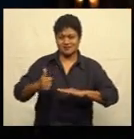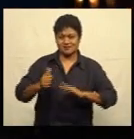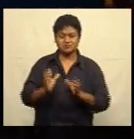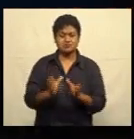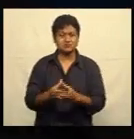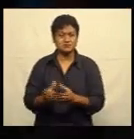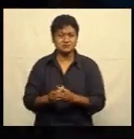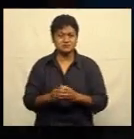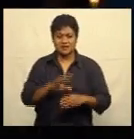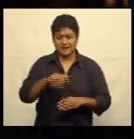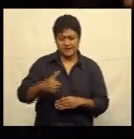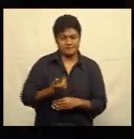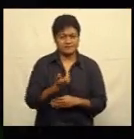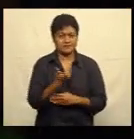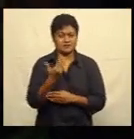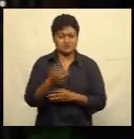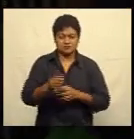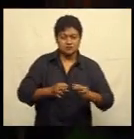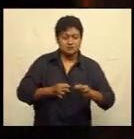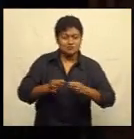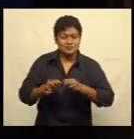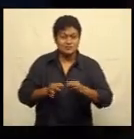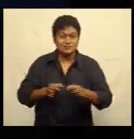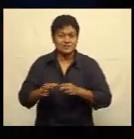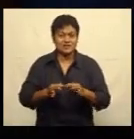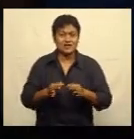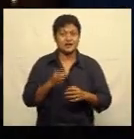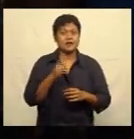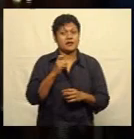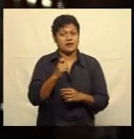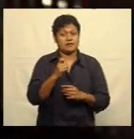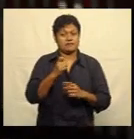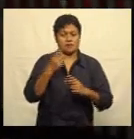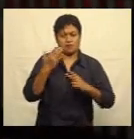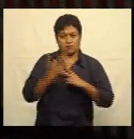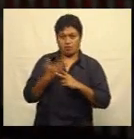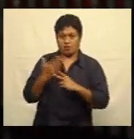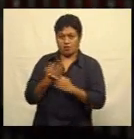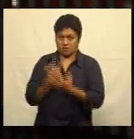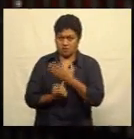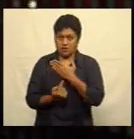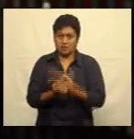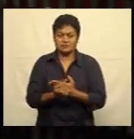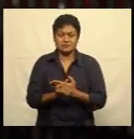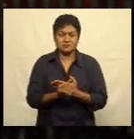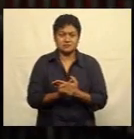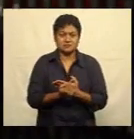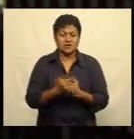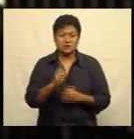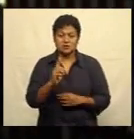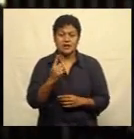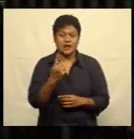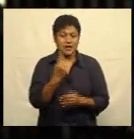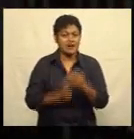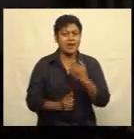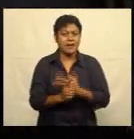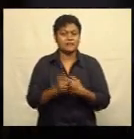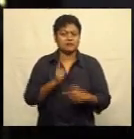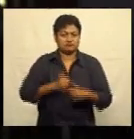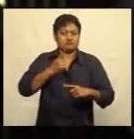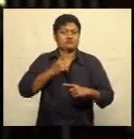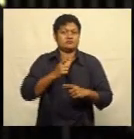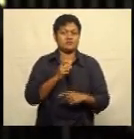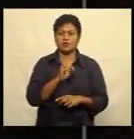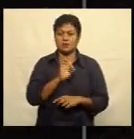to plan out contingencies if a lockdown does happen. And to quote Dr. Fong, it will come suddenly and without warning.